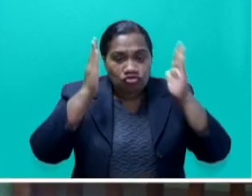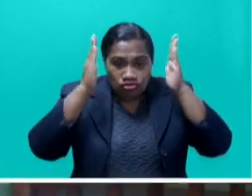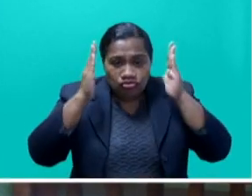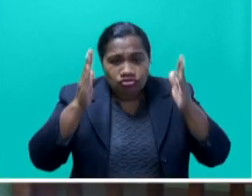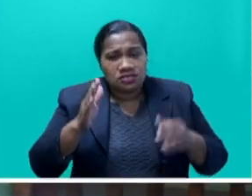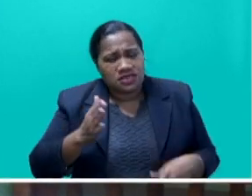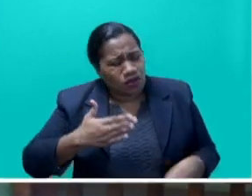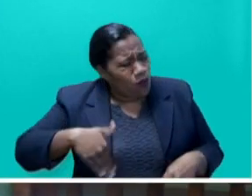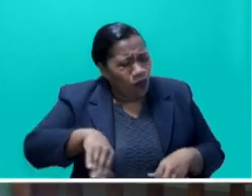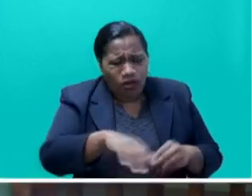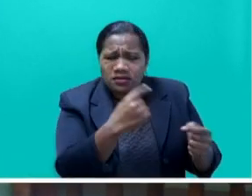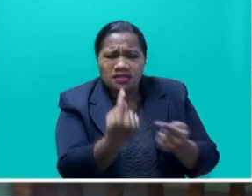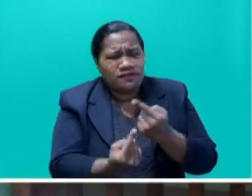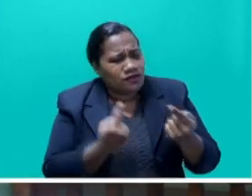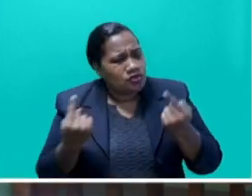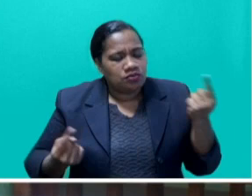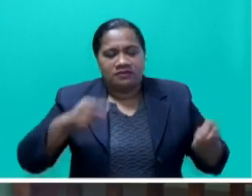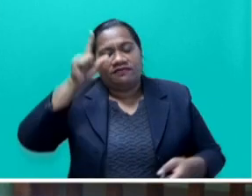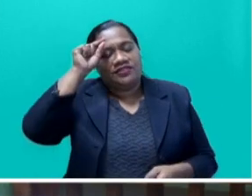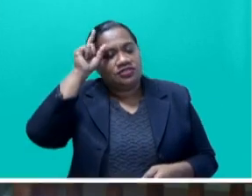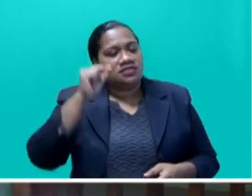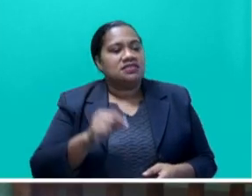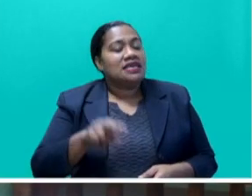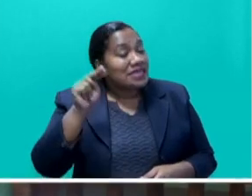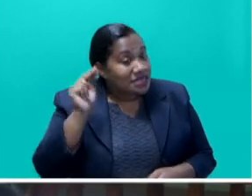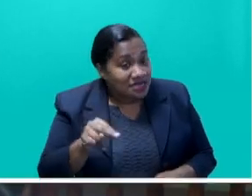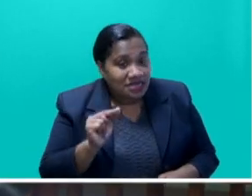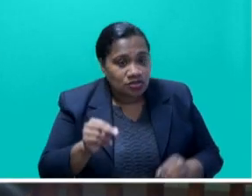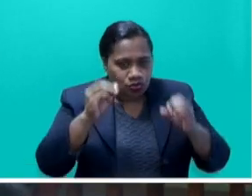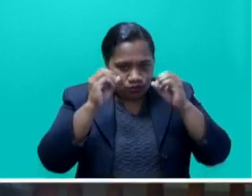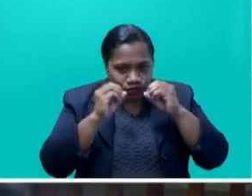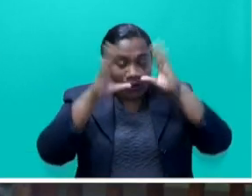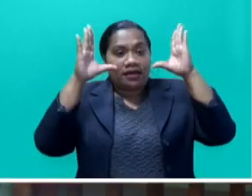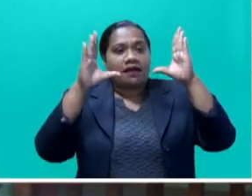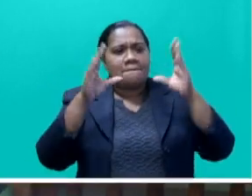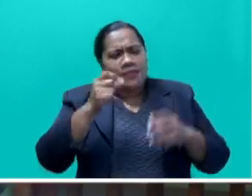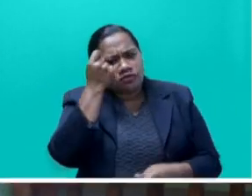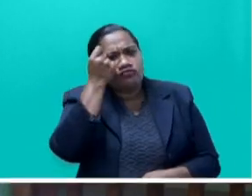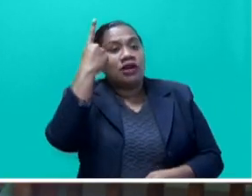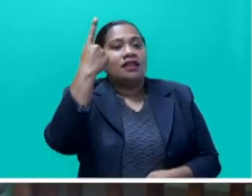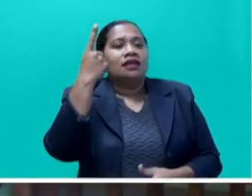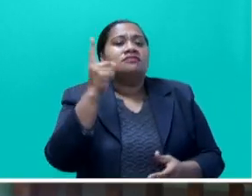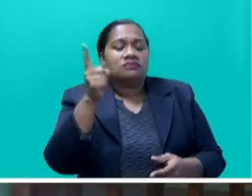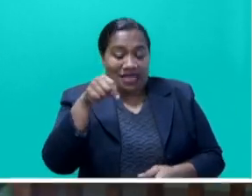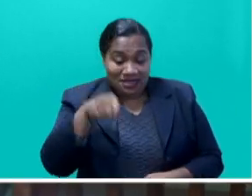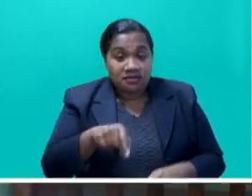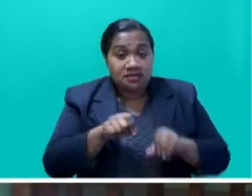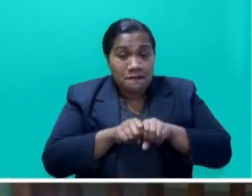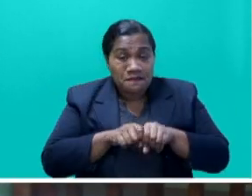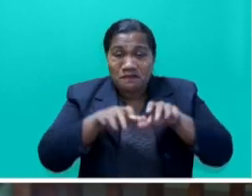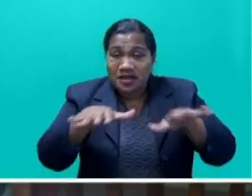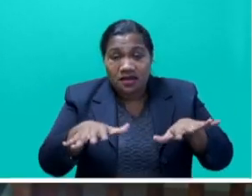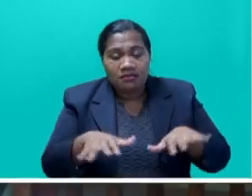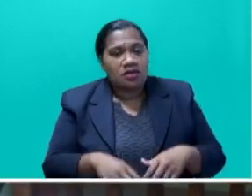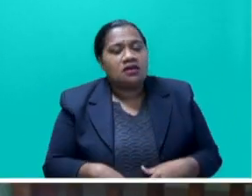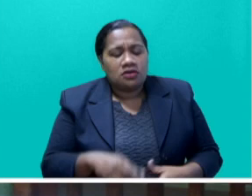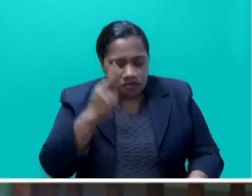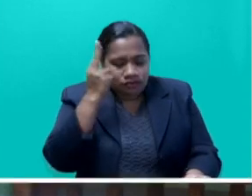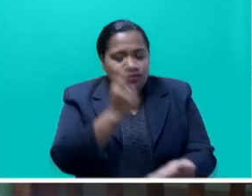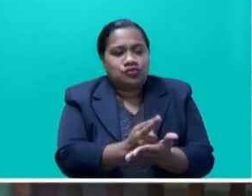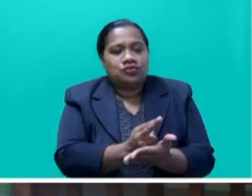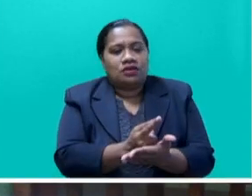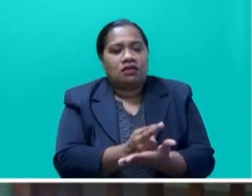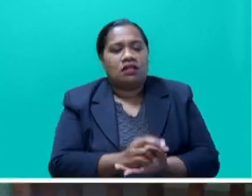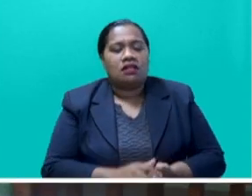every individual Fijian needs to wake up and realize that this pandemic is very much real